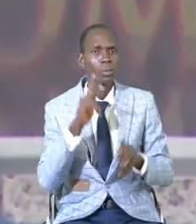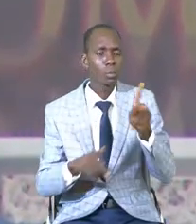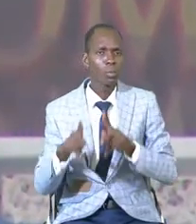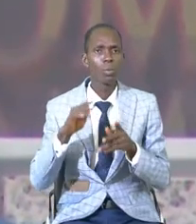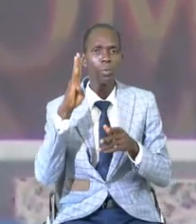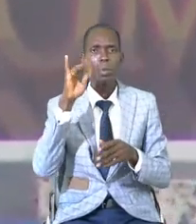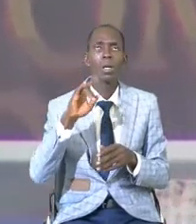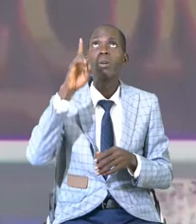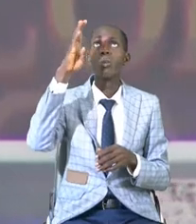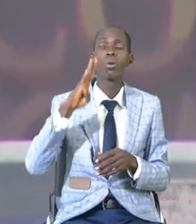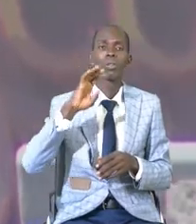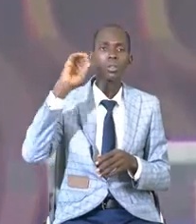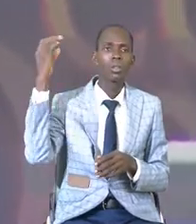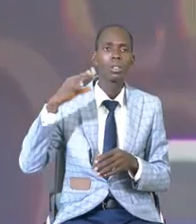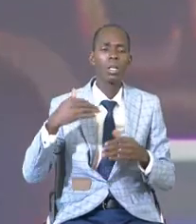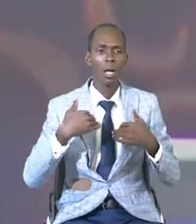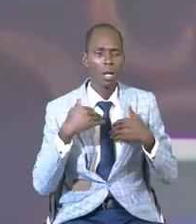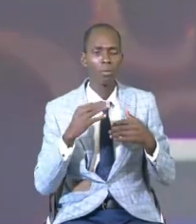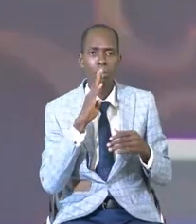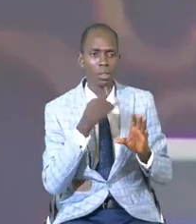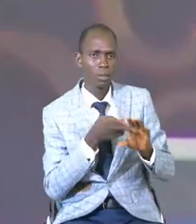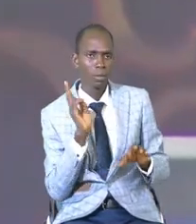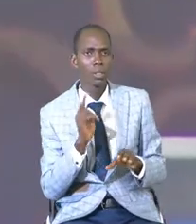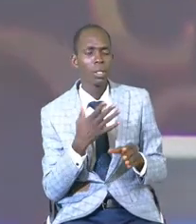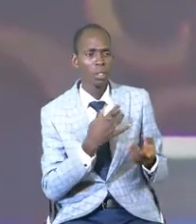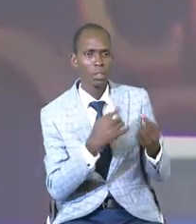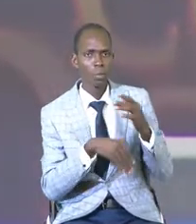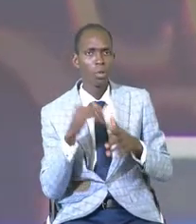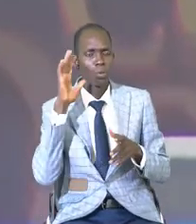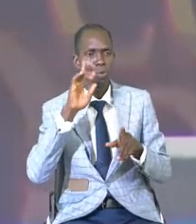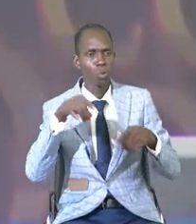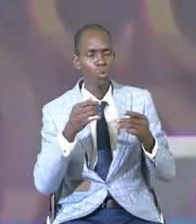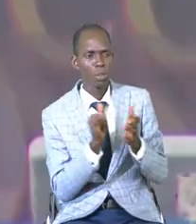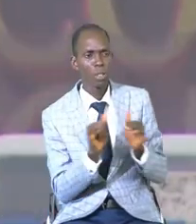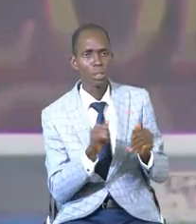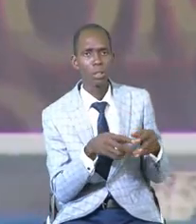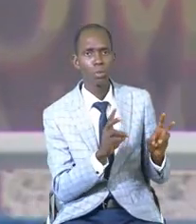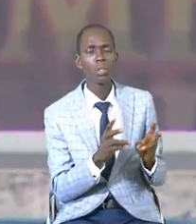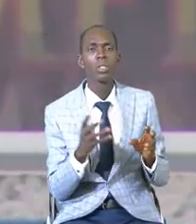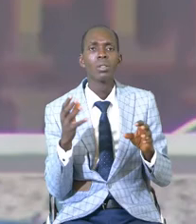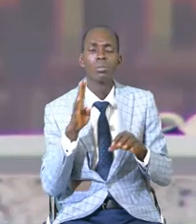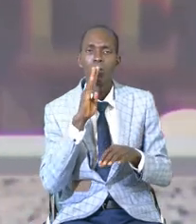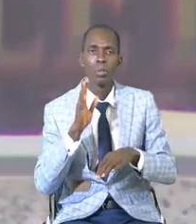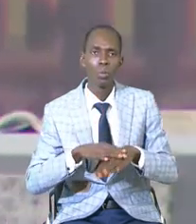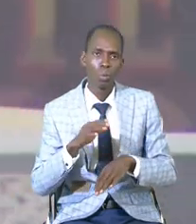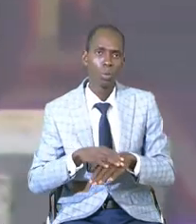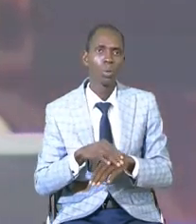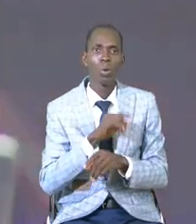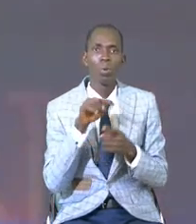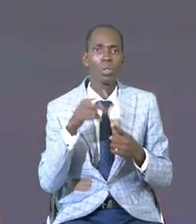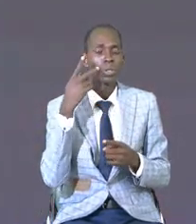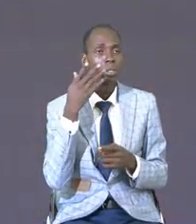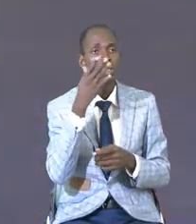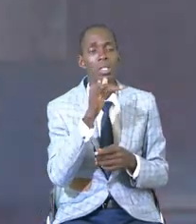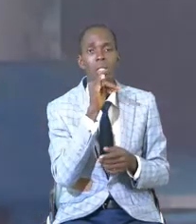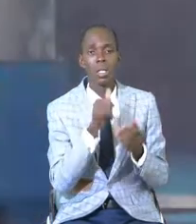they came out. Are you going to follow the same route and go there? Take it to yourself. When you see there's danger there, I